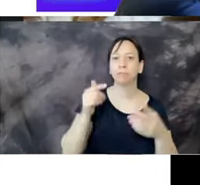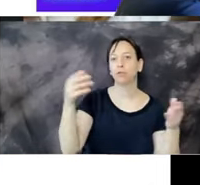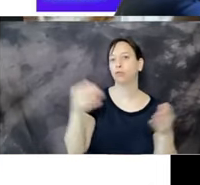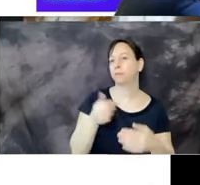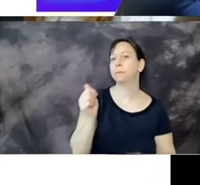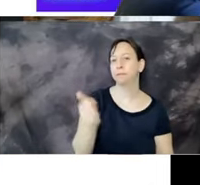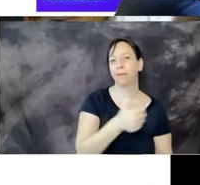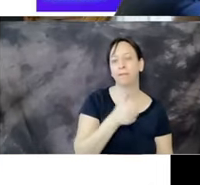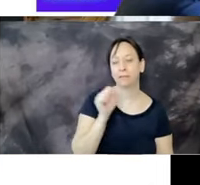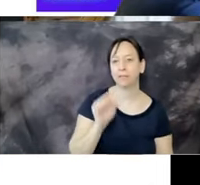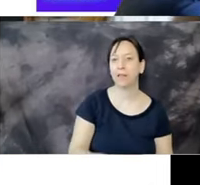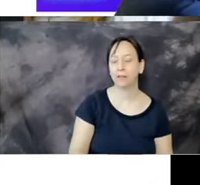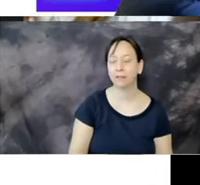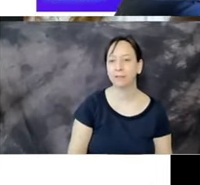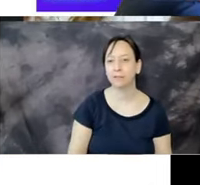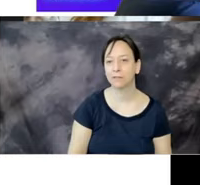themselves.